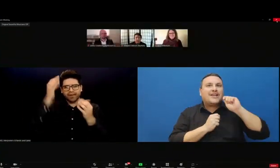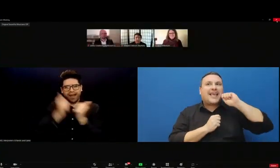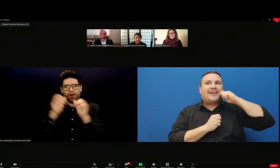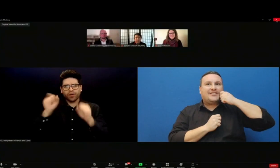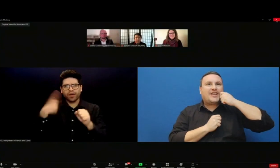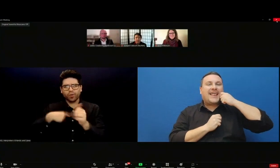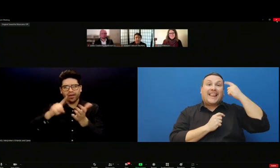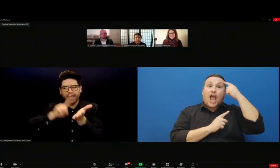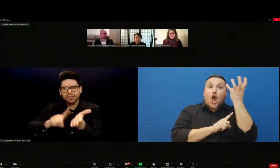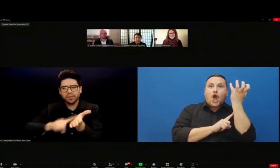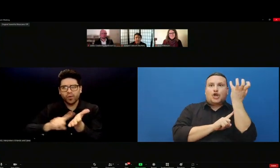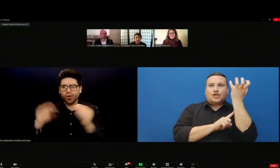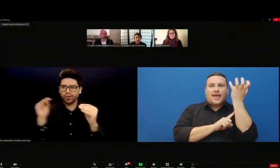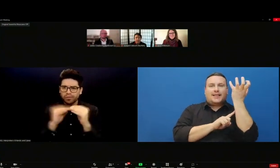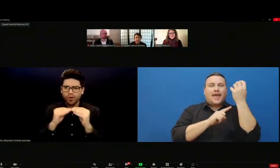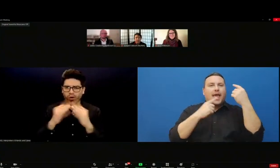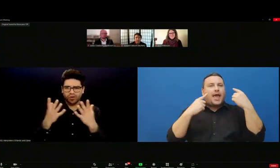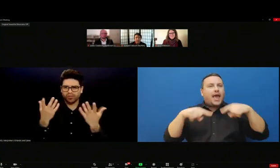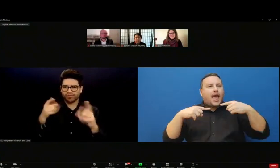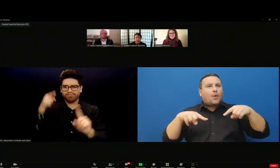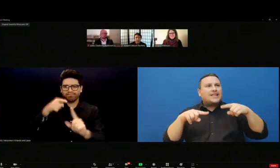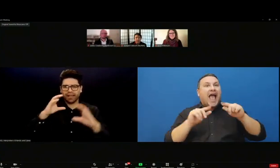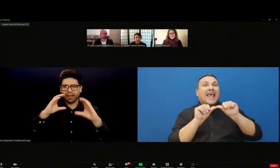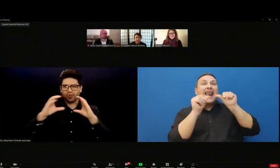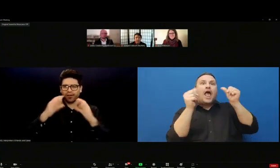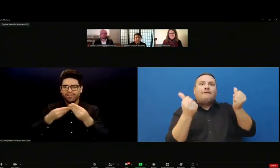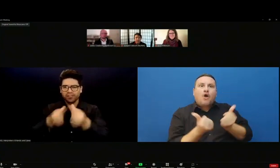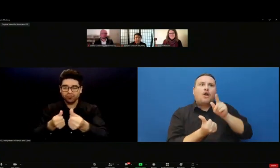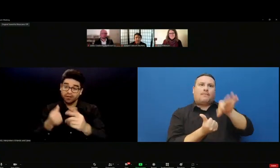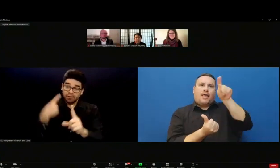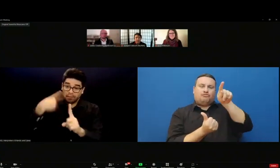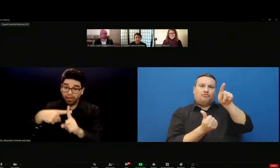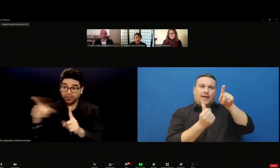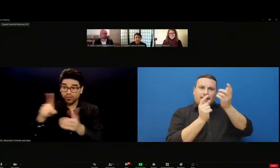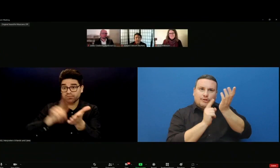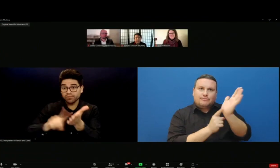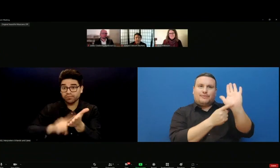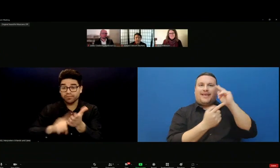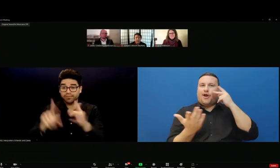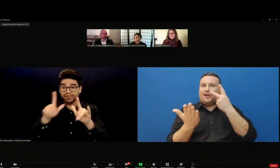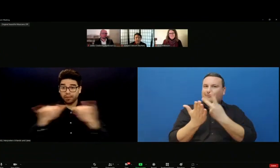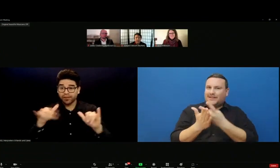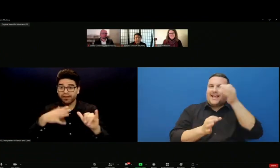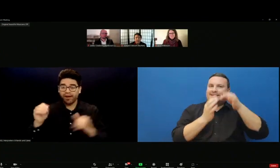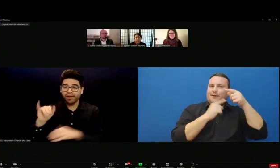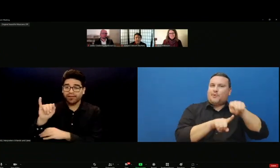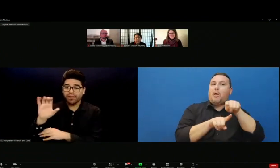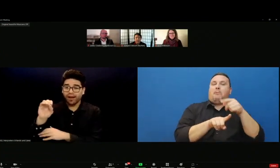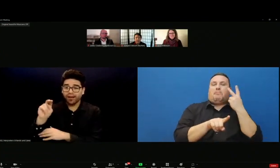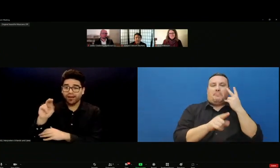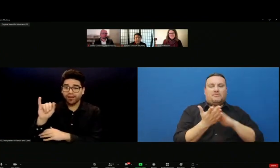way it explores also simultaneity and iconicity. I've also appreciated